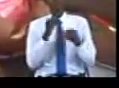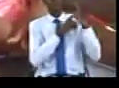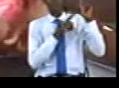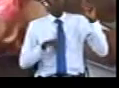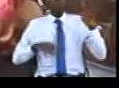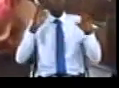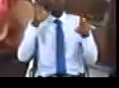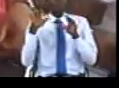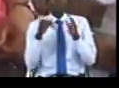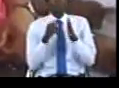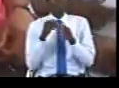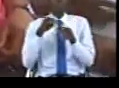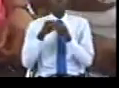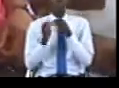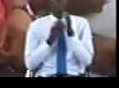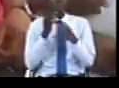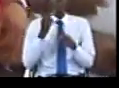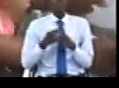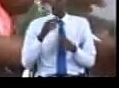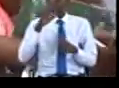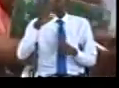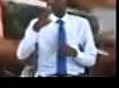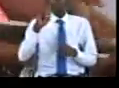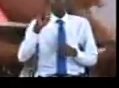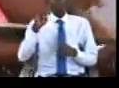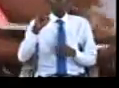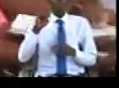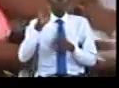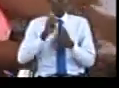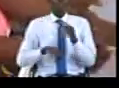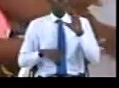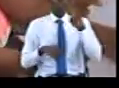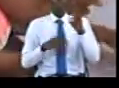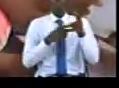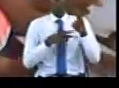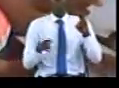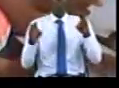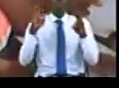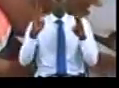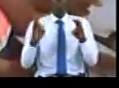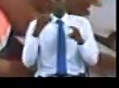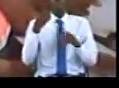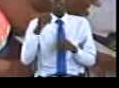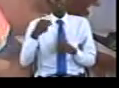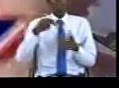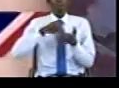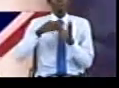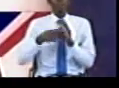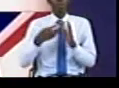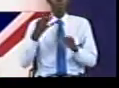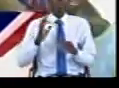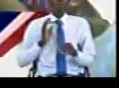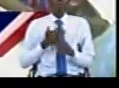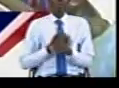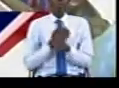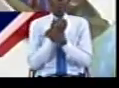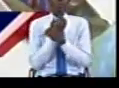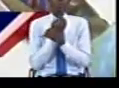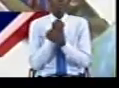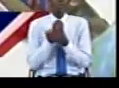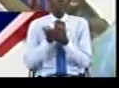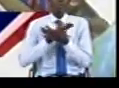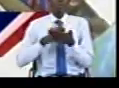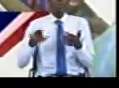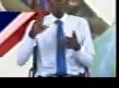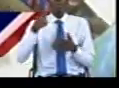Yes. Romans chapter 6, I'm reading from verse 6, the purpose of our sanctification. Romans chapter 6, we're